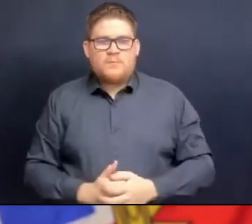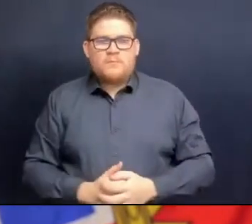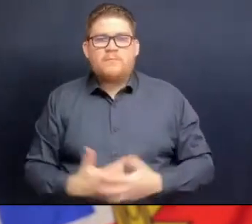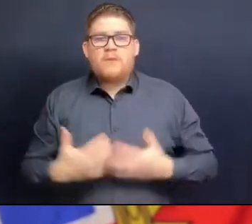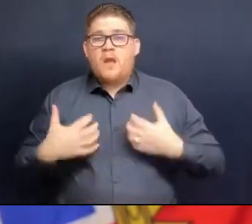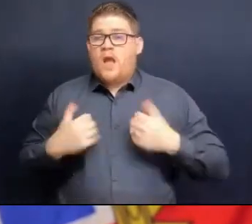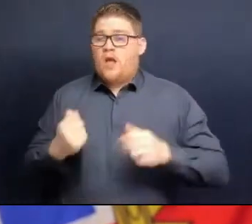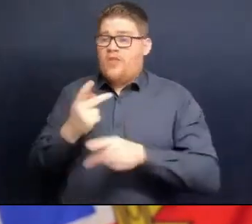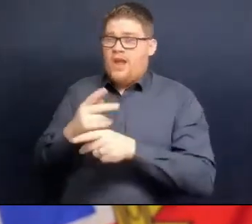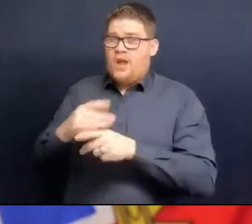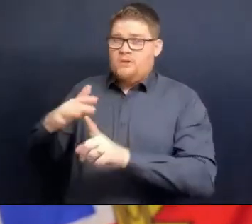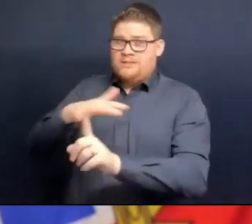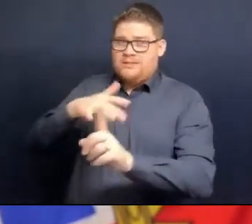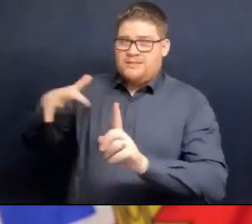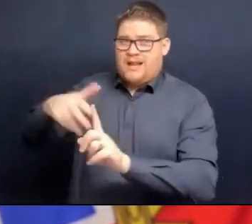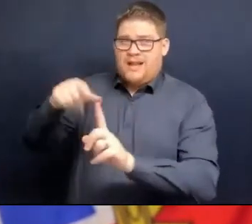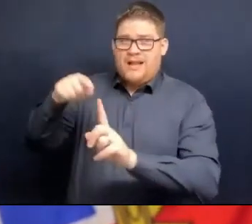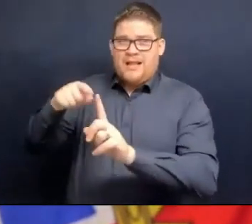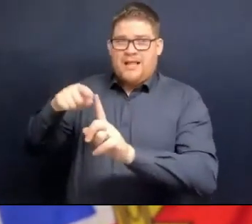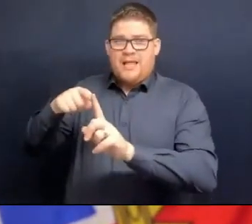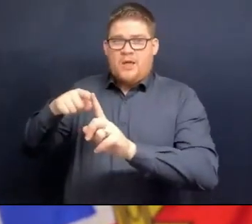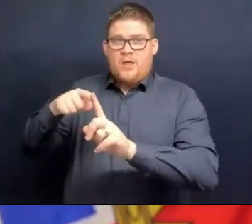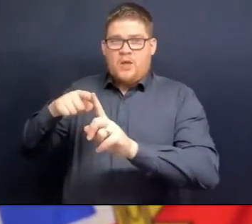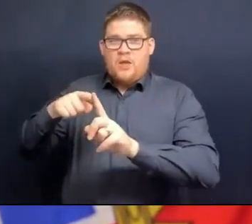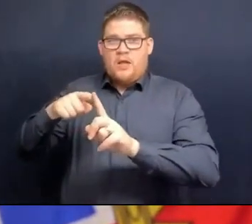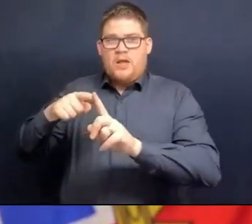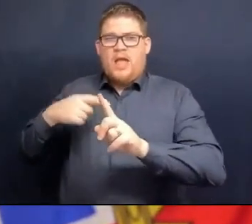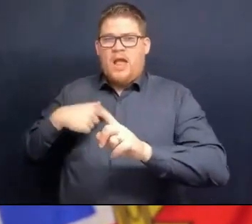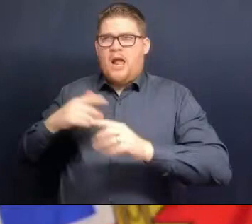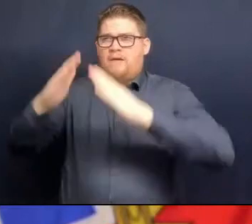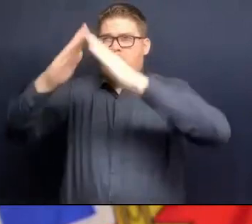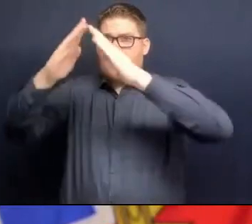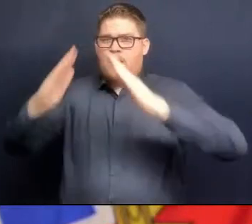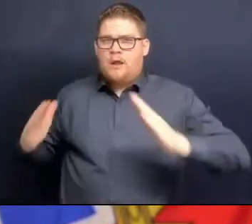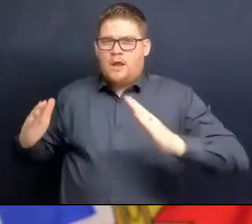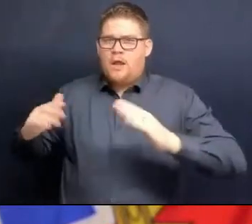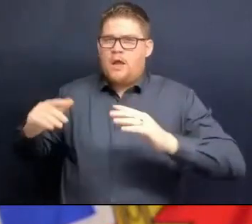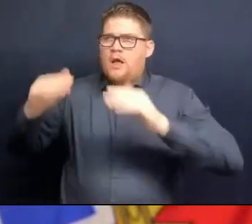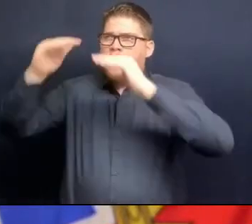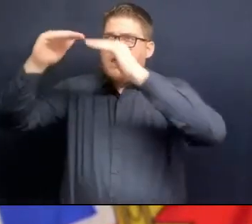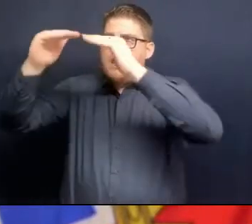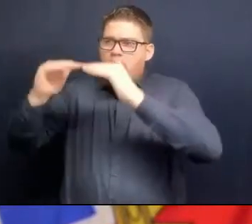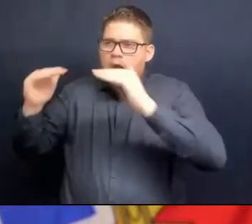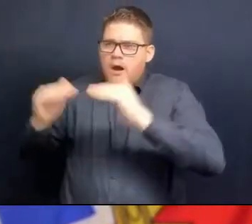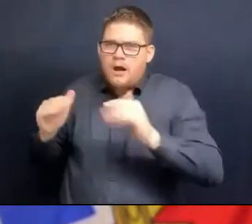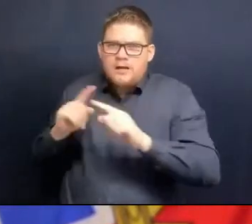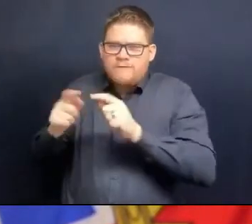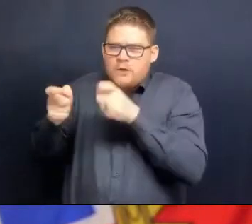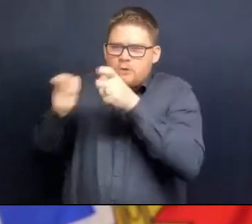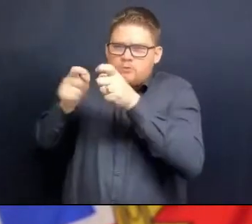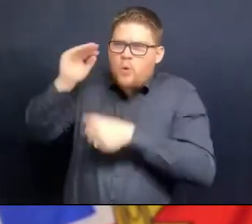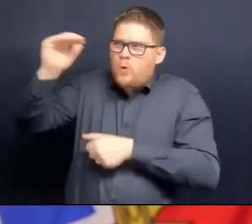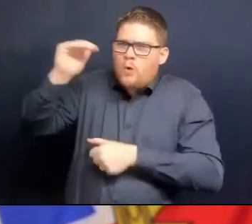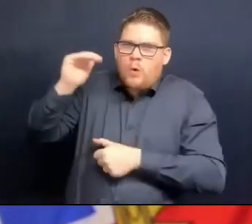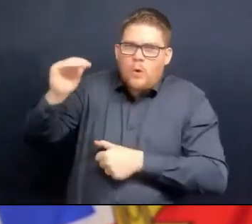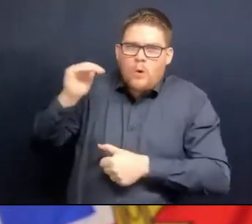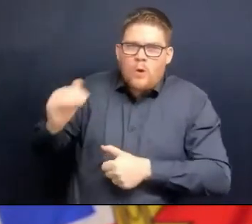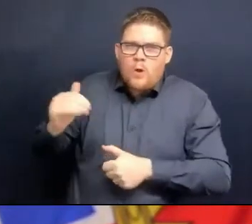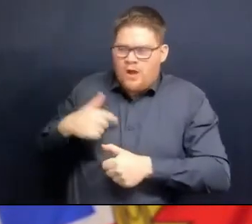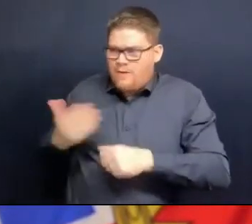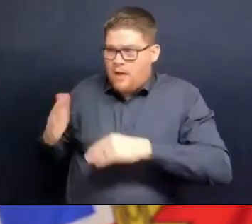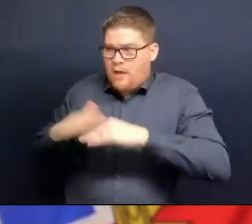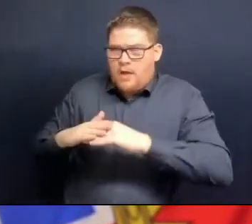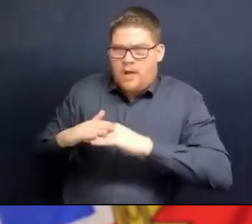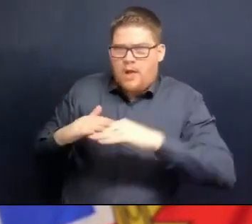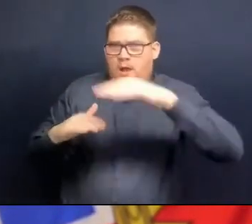a healthcare setting, we have what we call hierarchies of control. So there's a whole variety of steps that are taken to